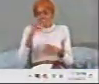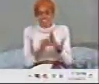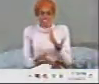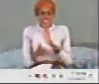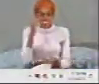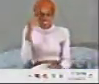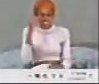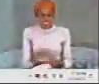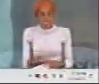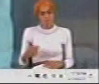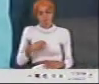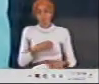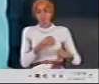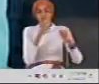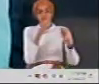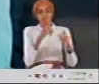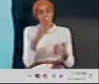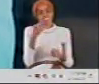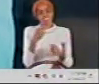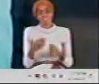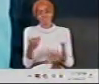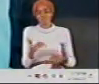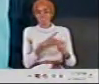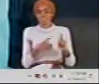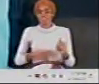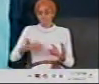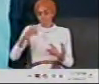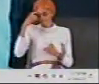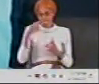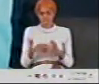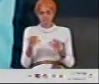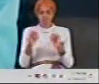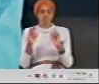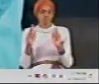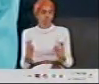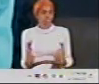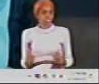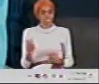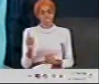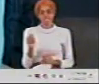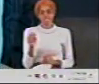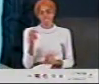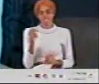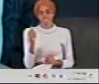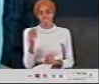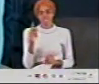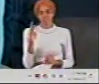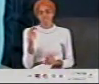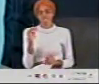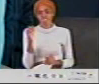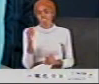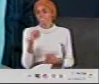we bless the name of the lord for this privilege taraba is in the hands of jesus